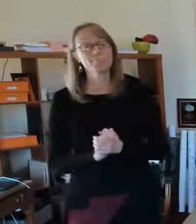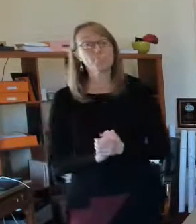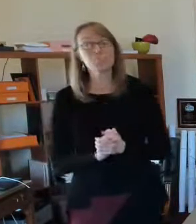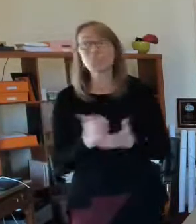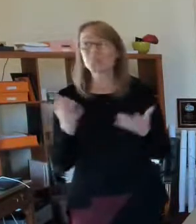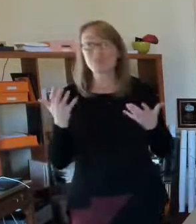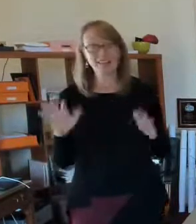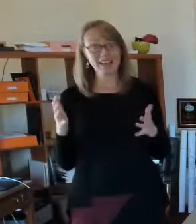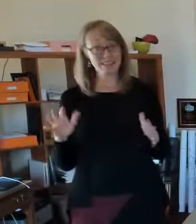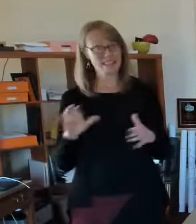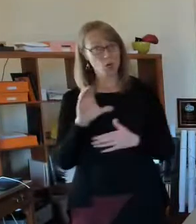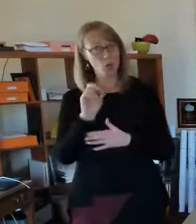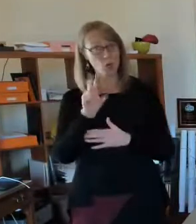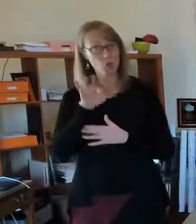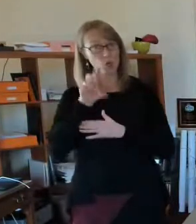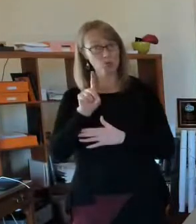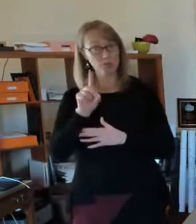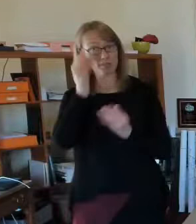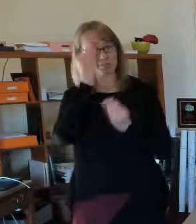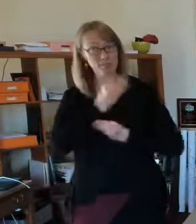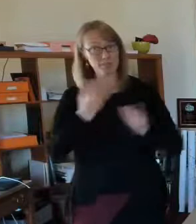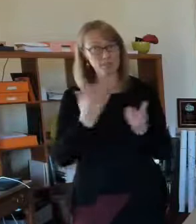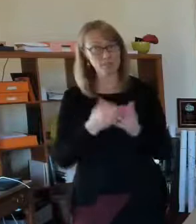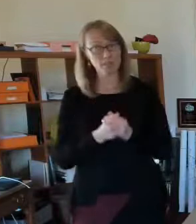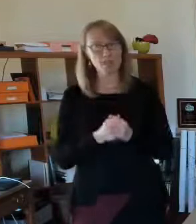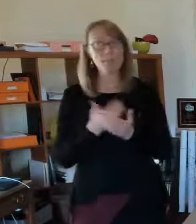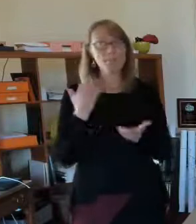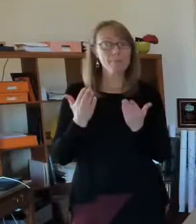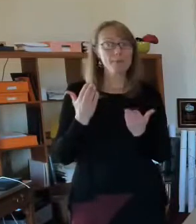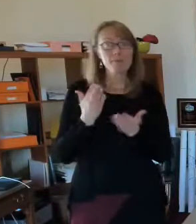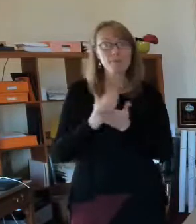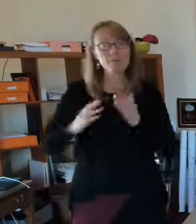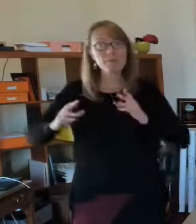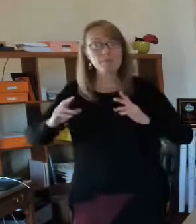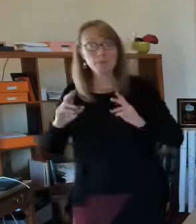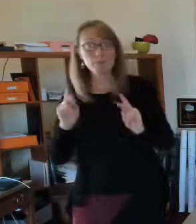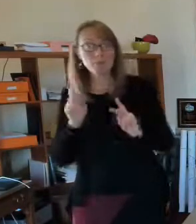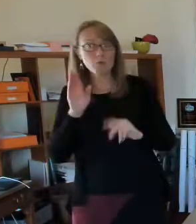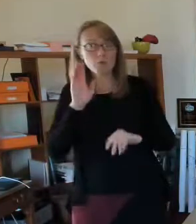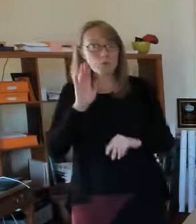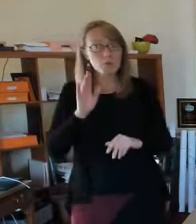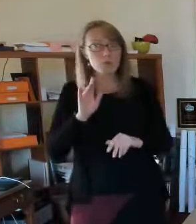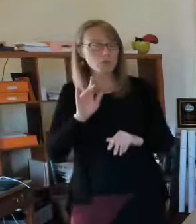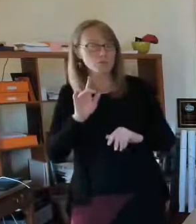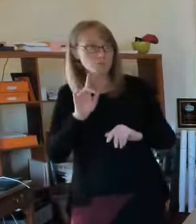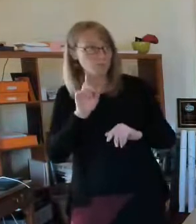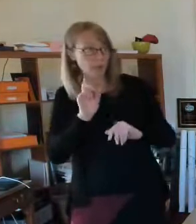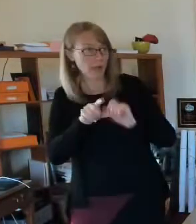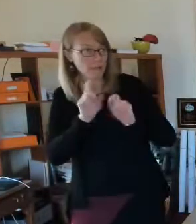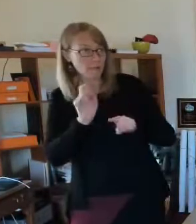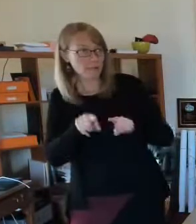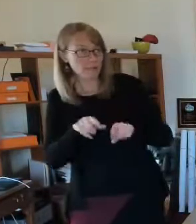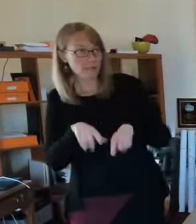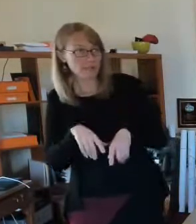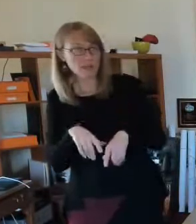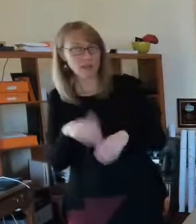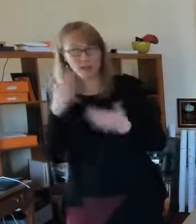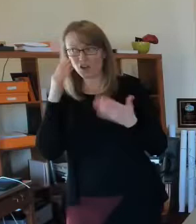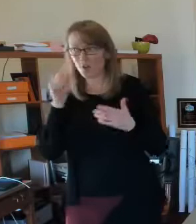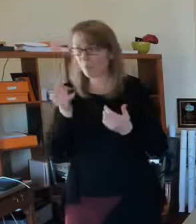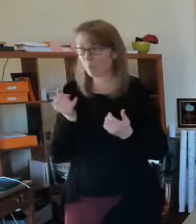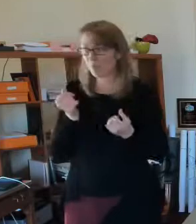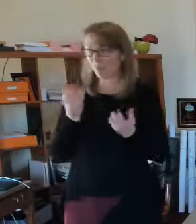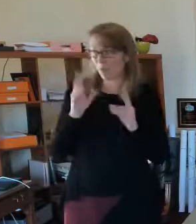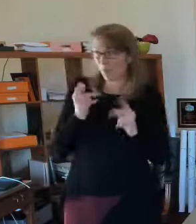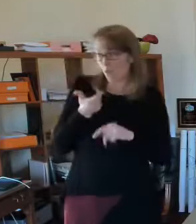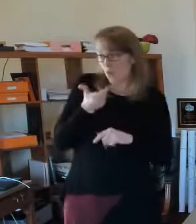thinking there might be some questions. I don't know if we have very many people logged on today since it's a holiday for a lot of folks. About 250. But, well,